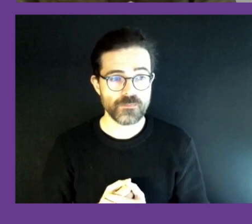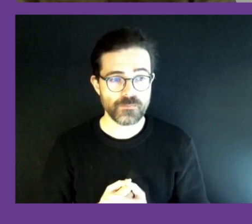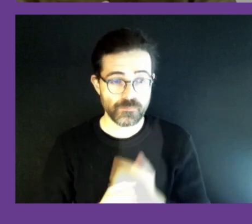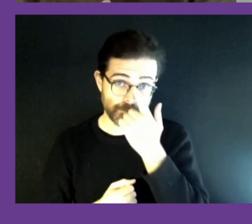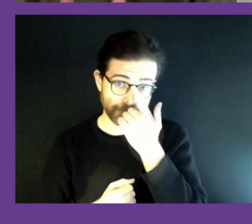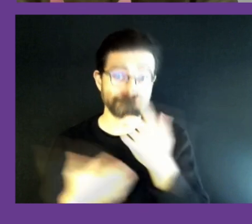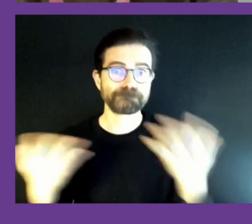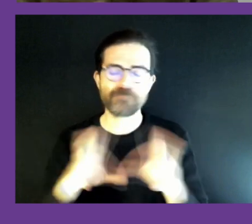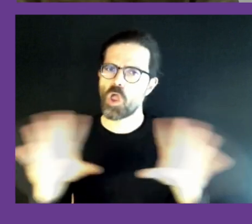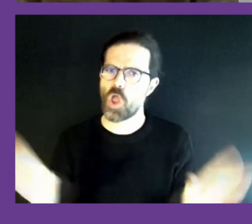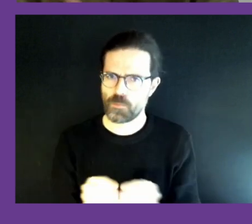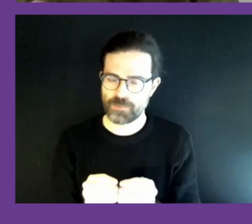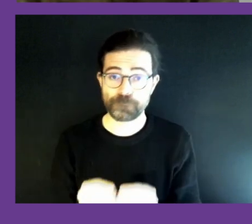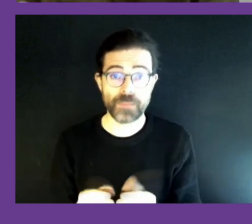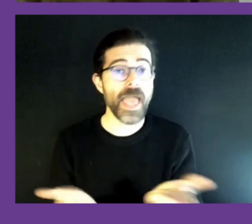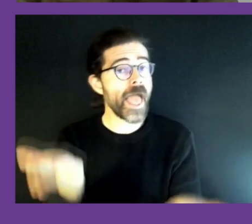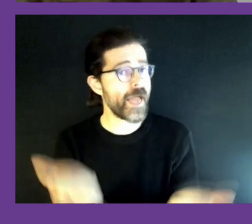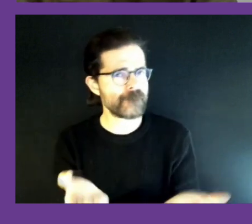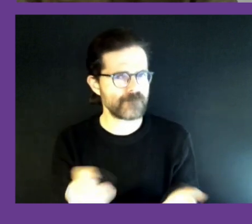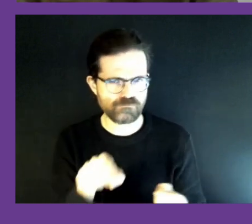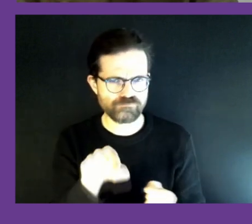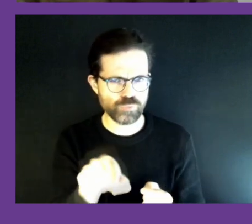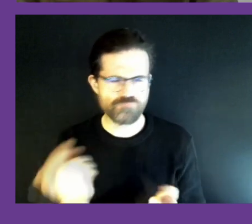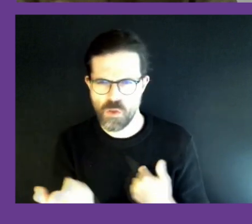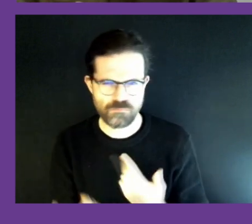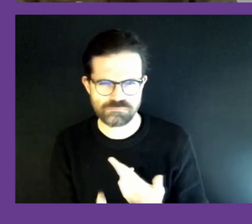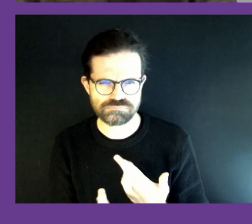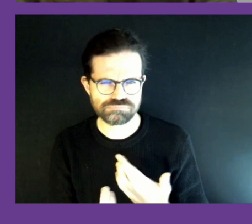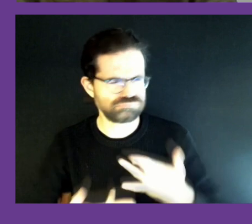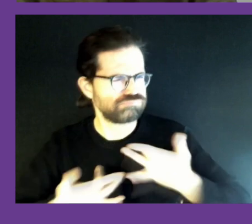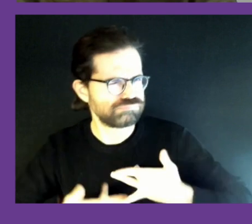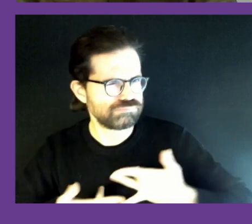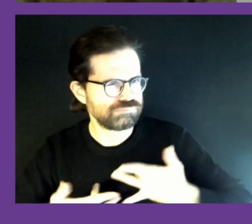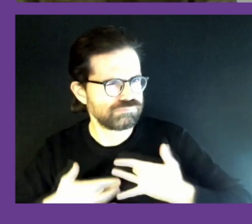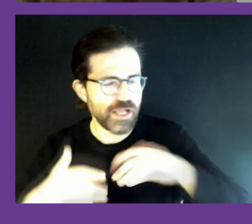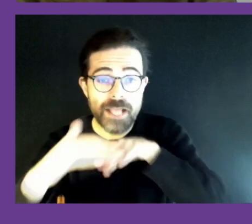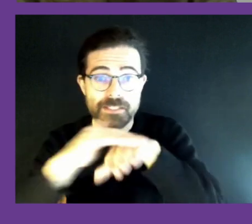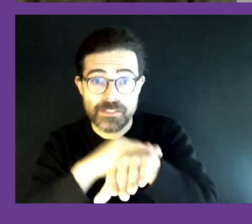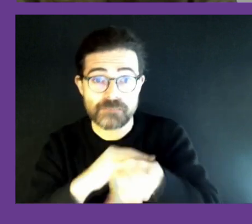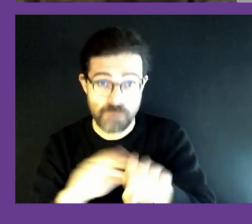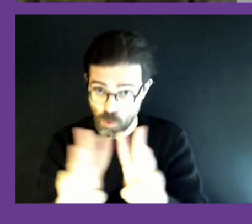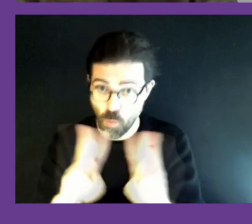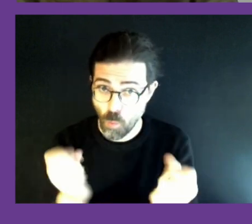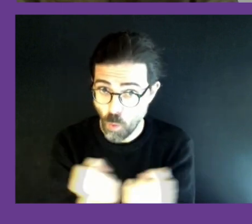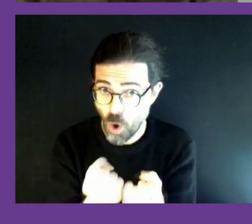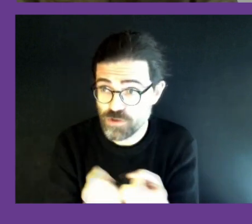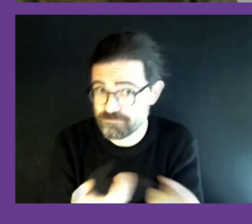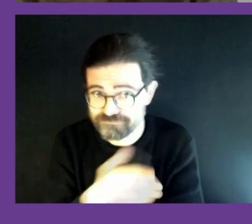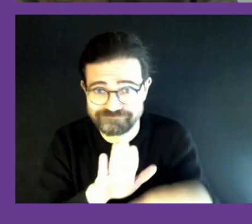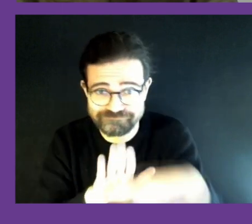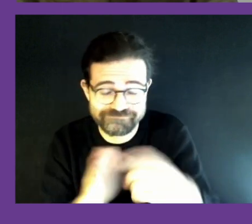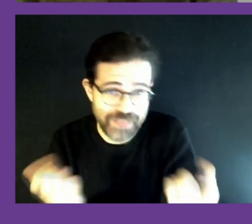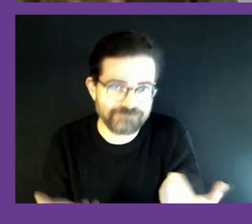summarize, if you are interested in accessibility, and if you are in this workshop, I assume that you are,